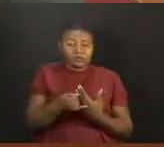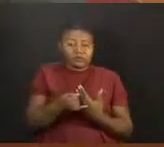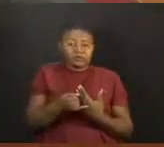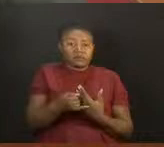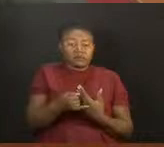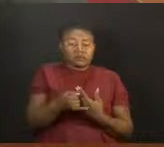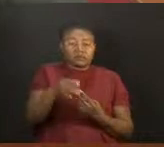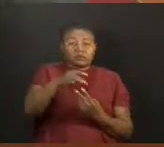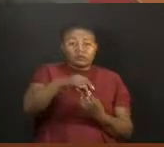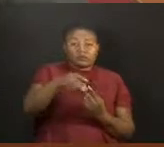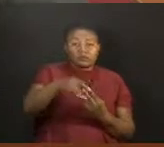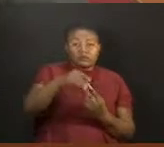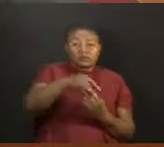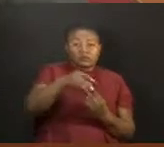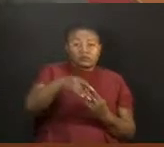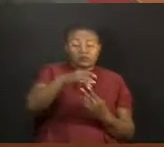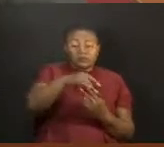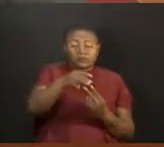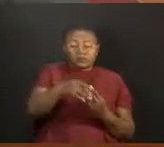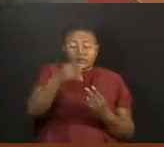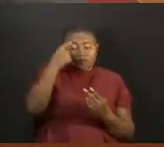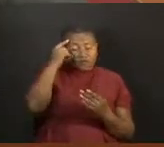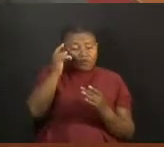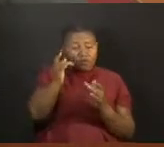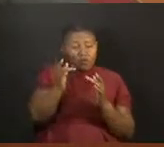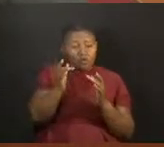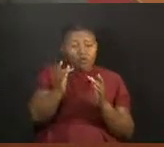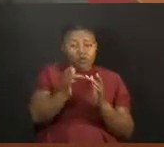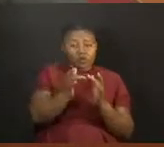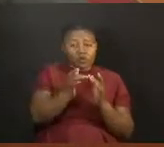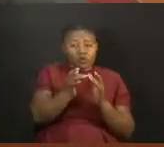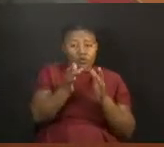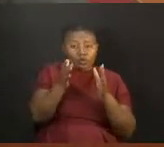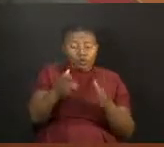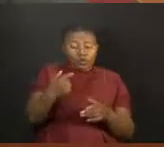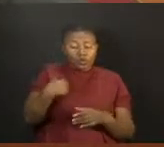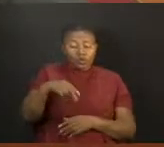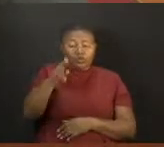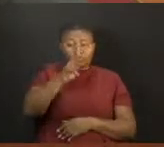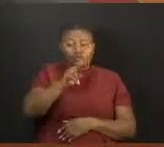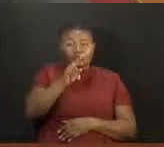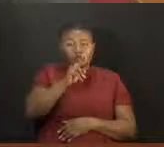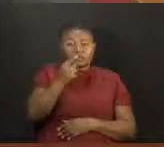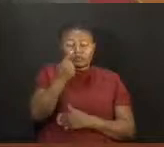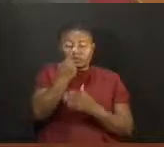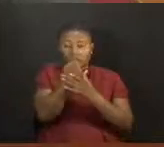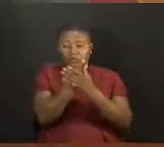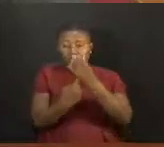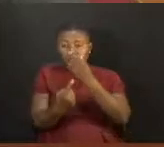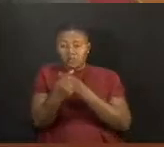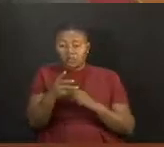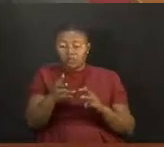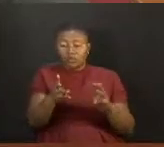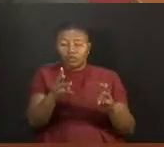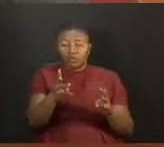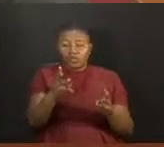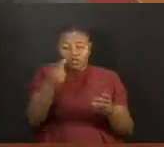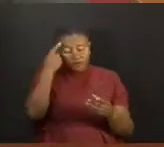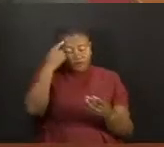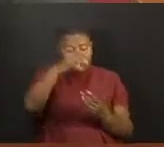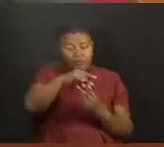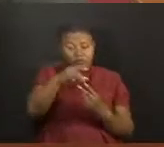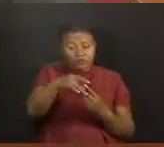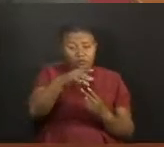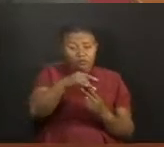Selection of consultant. Mr. Speaker, we used a single source method of selection, and that one to approval was